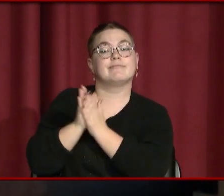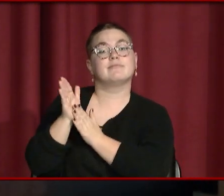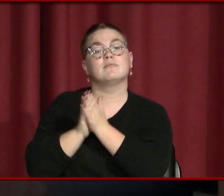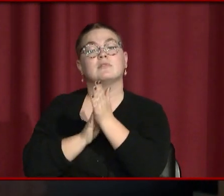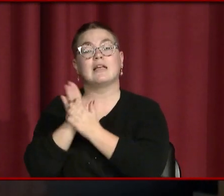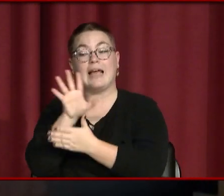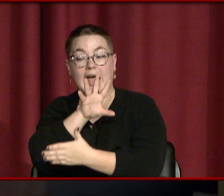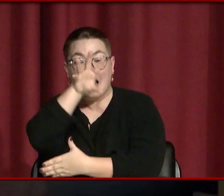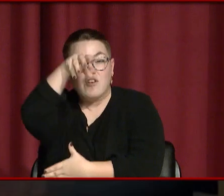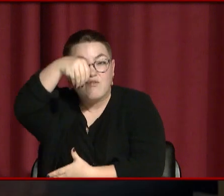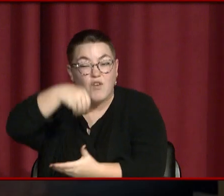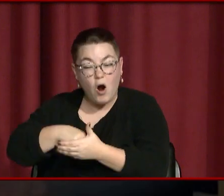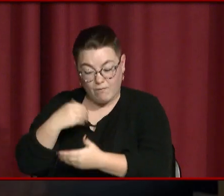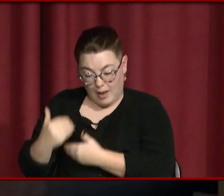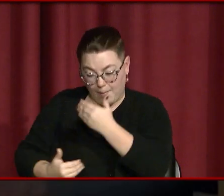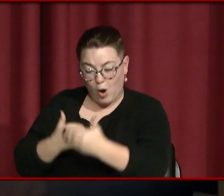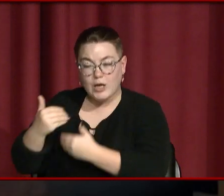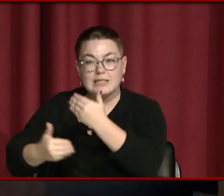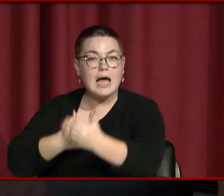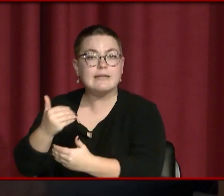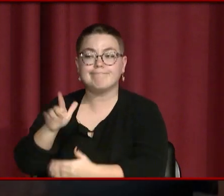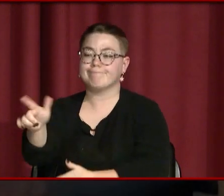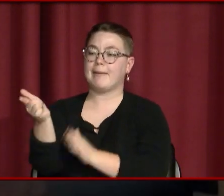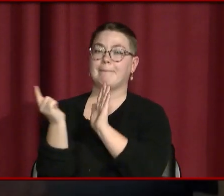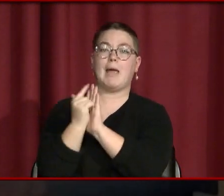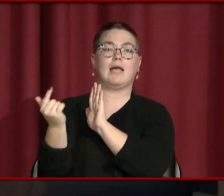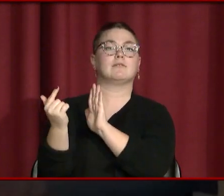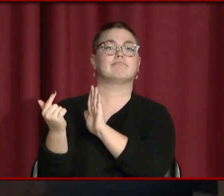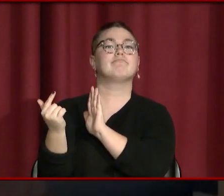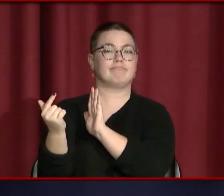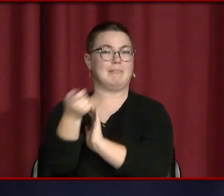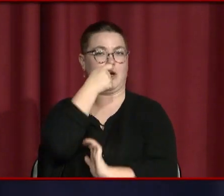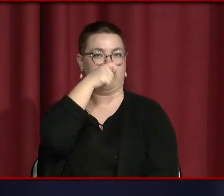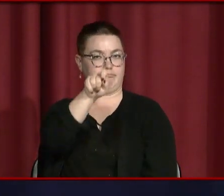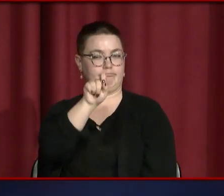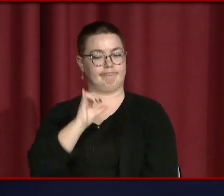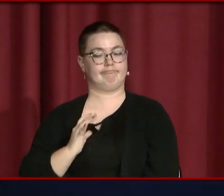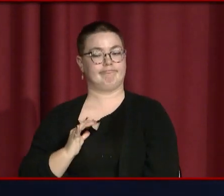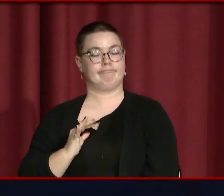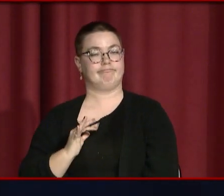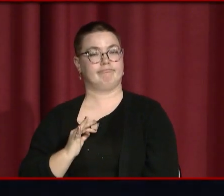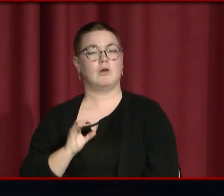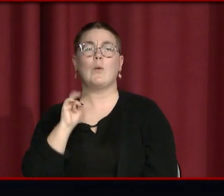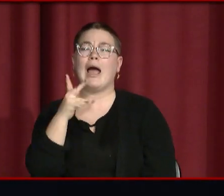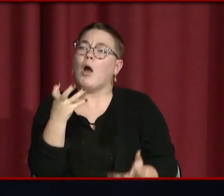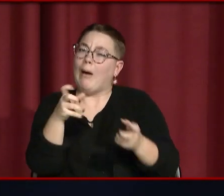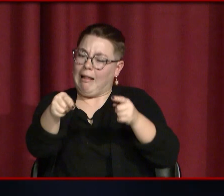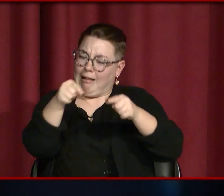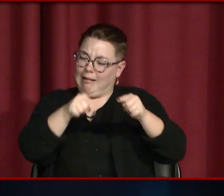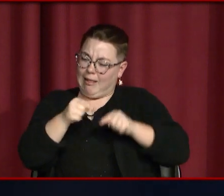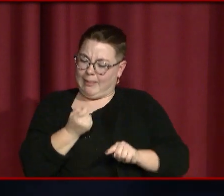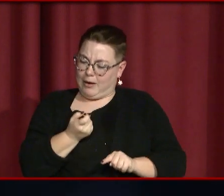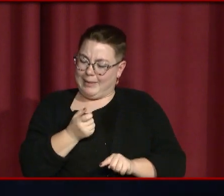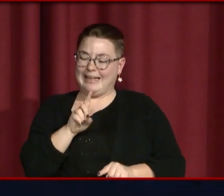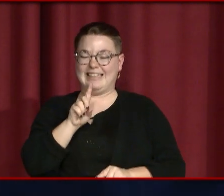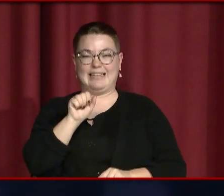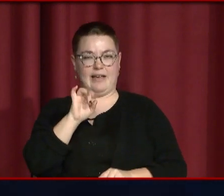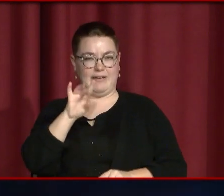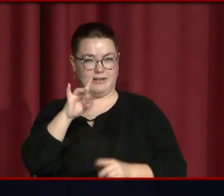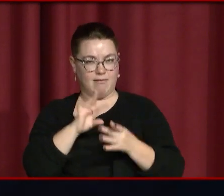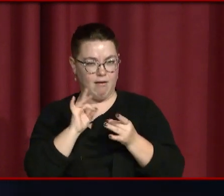from being able to draw those lines. And I'm going to take us back a step, because in 2015